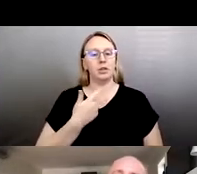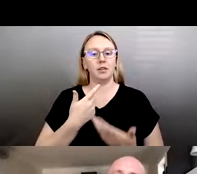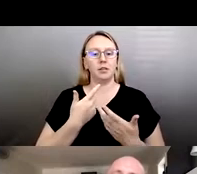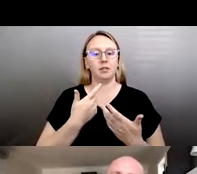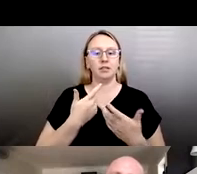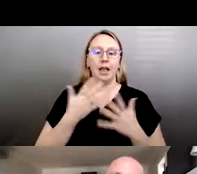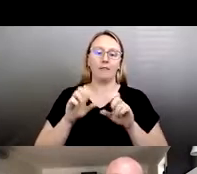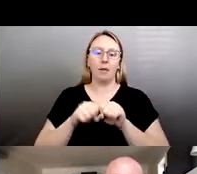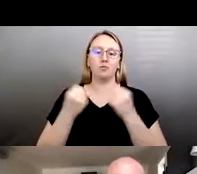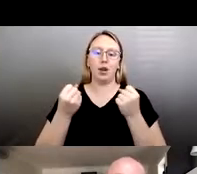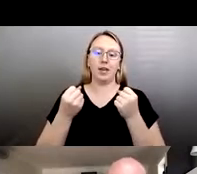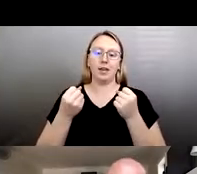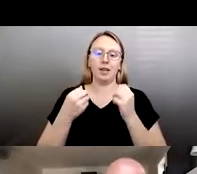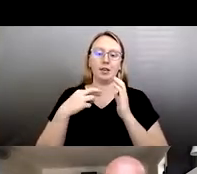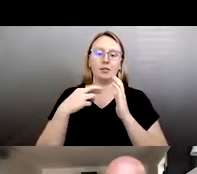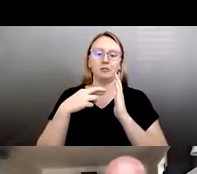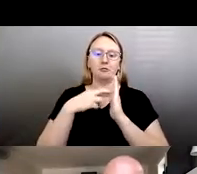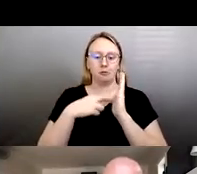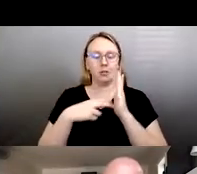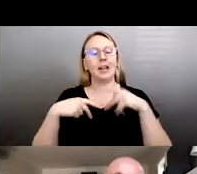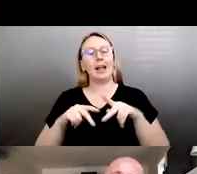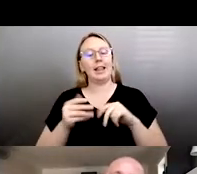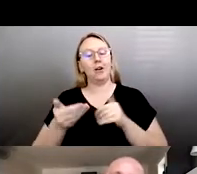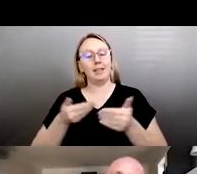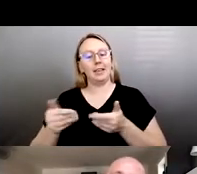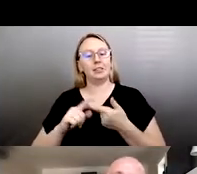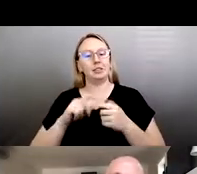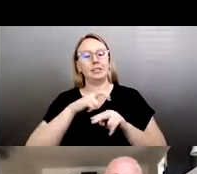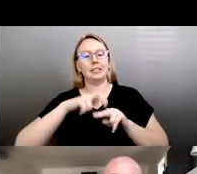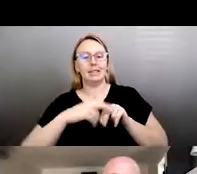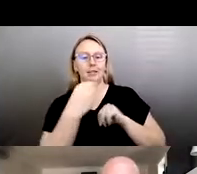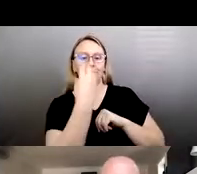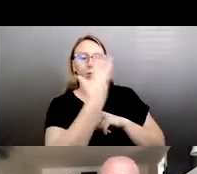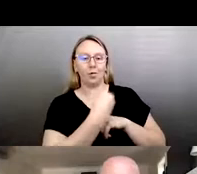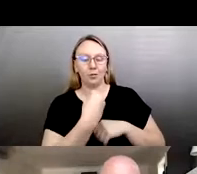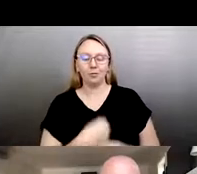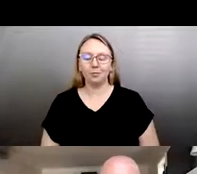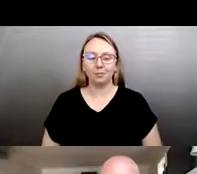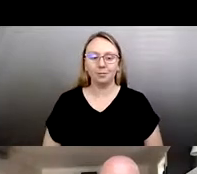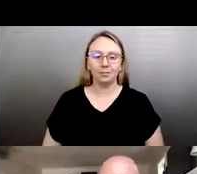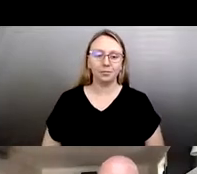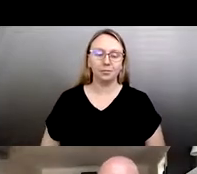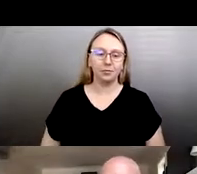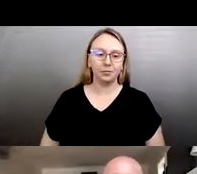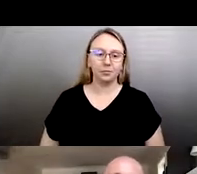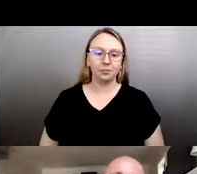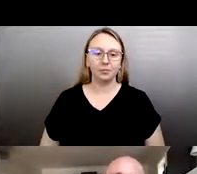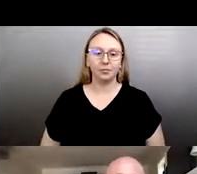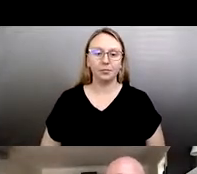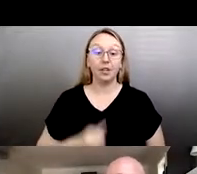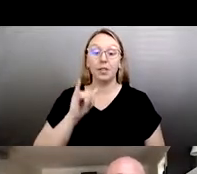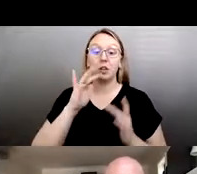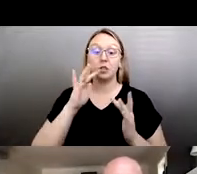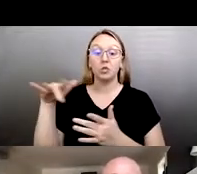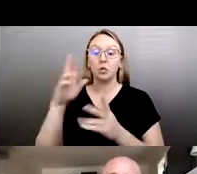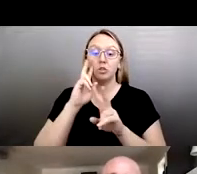Museum rules and we allow guests to sit inside of this and have their photo taken. So the tour is really